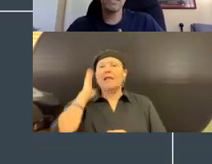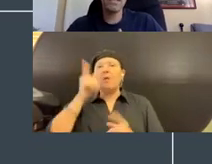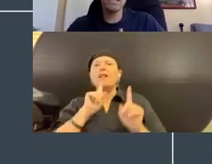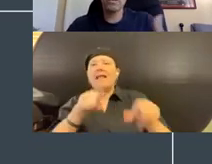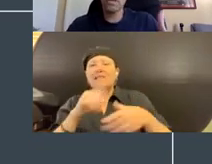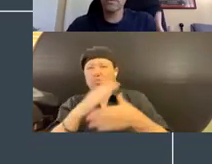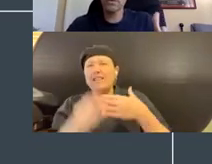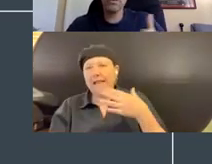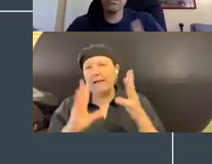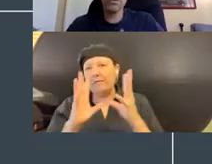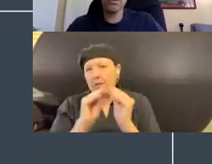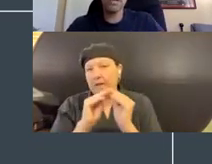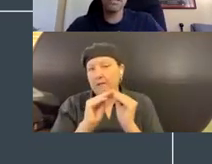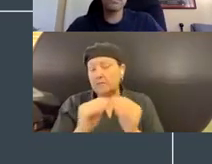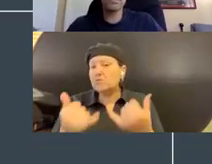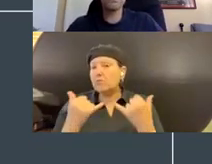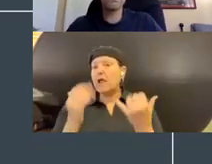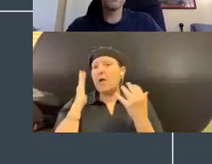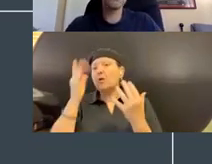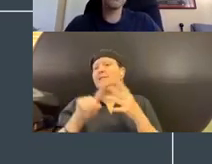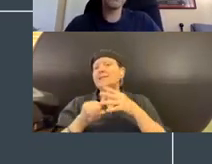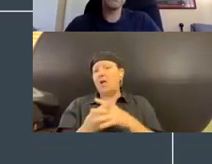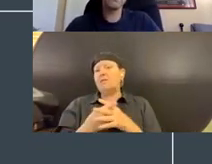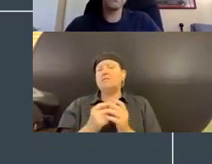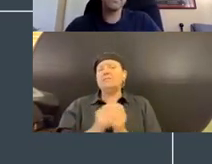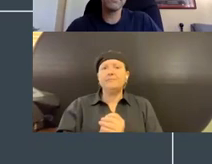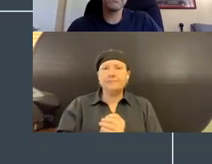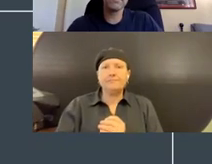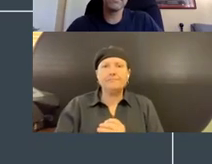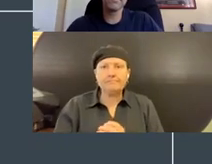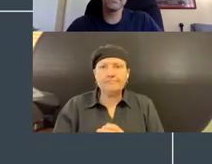efficiently. So without further ado, we'll go ahead and get started.